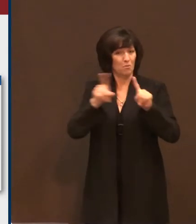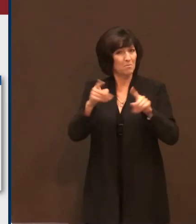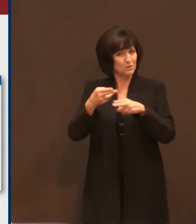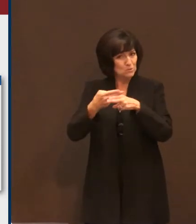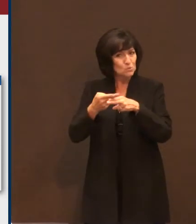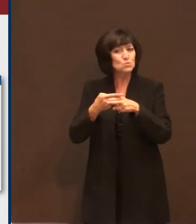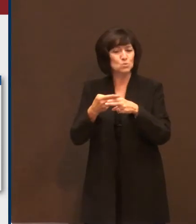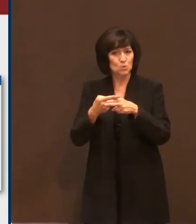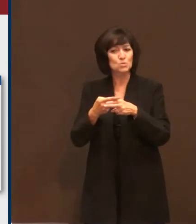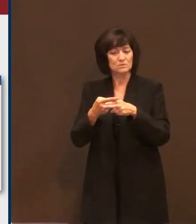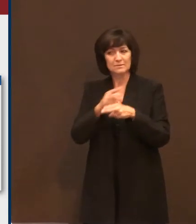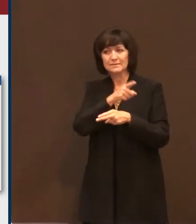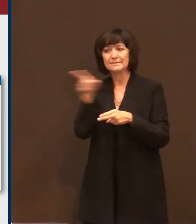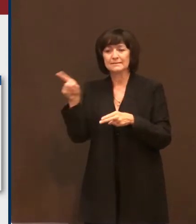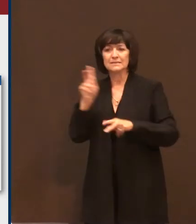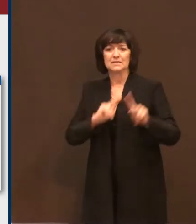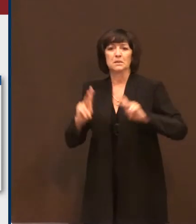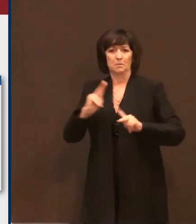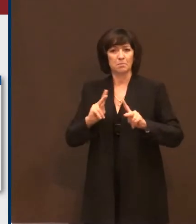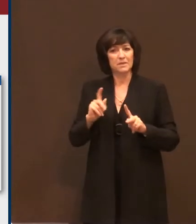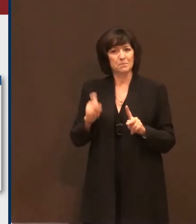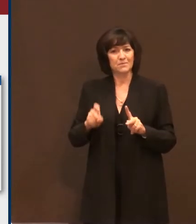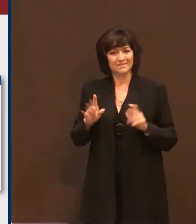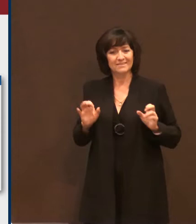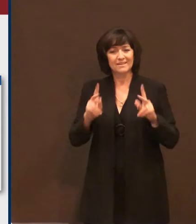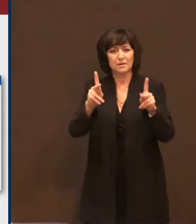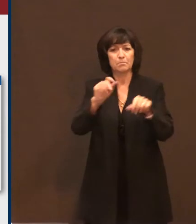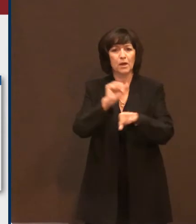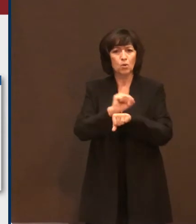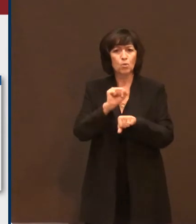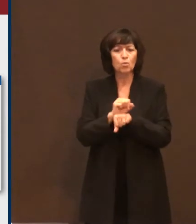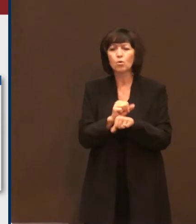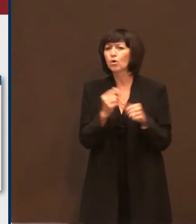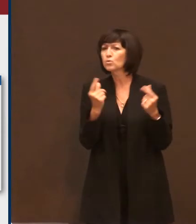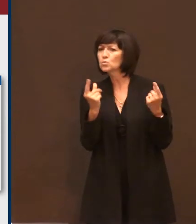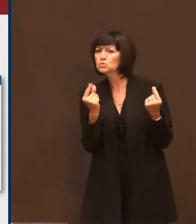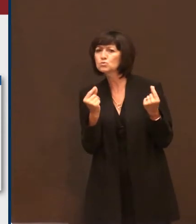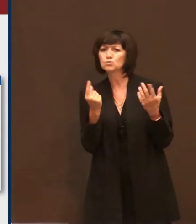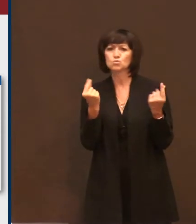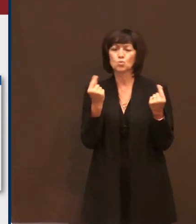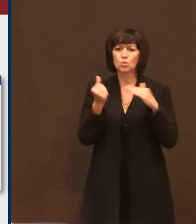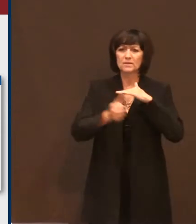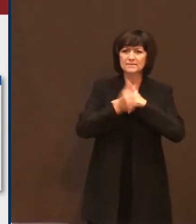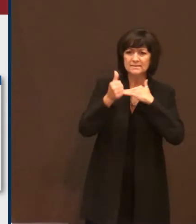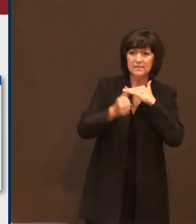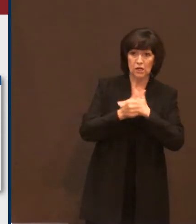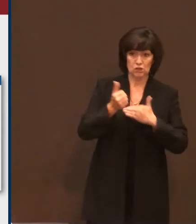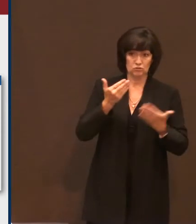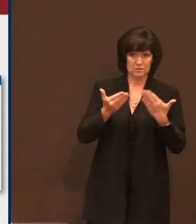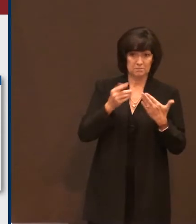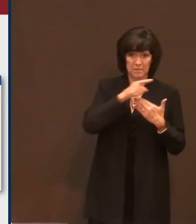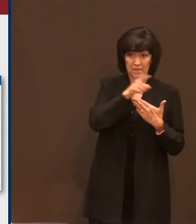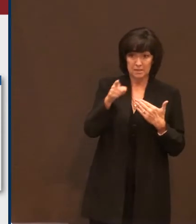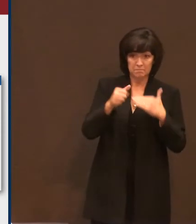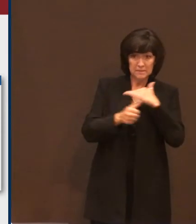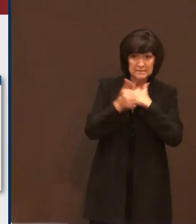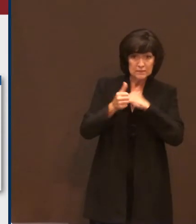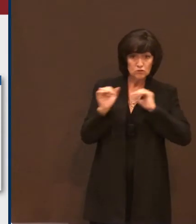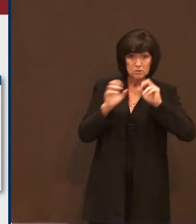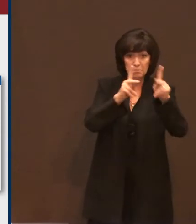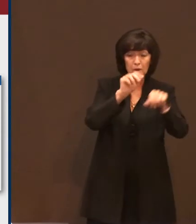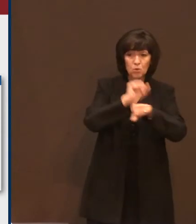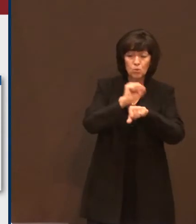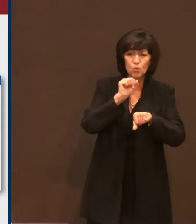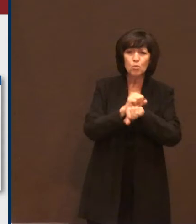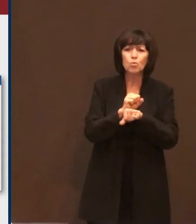of what risks do they have, and it's more than just getting tested. It's how could you change that environment to make sure that it's as safe as possible. Same things that the